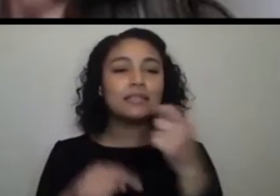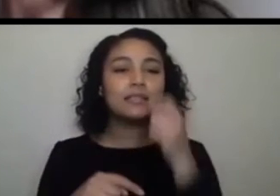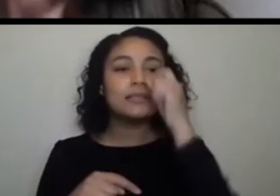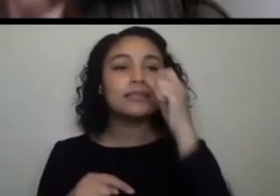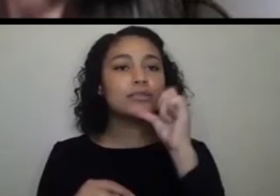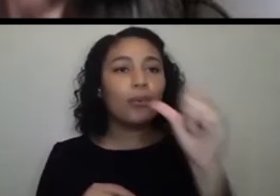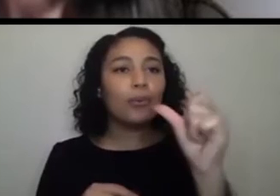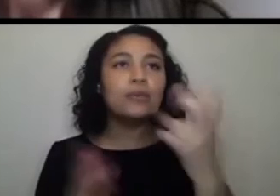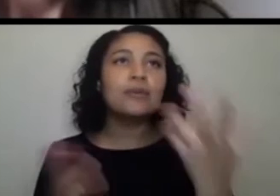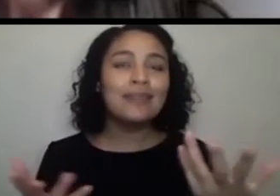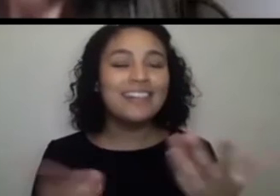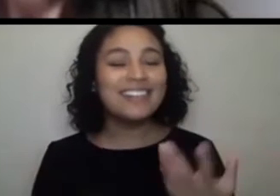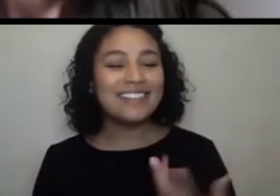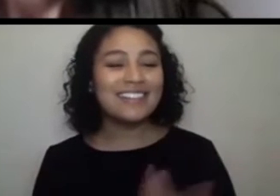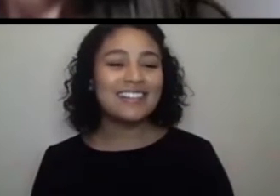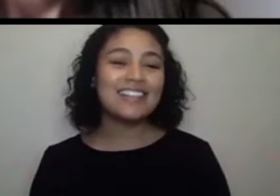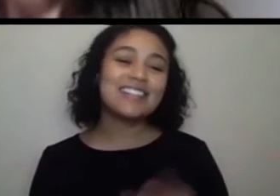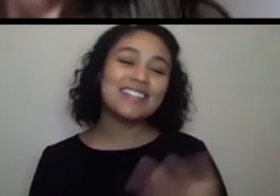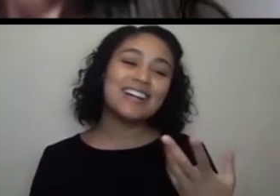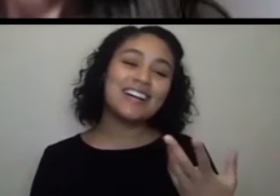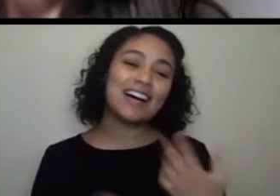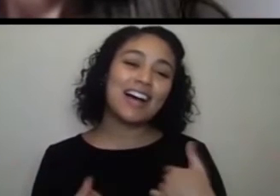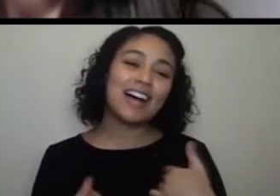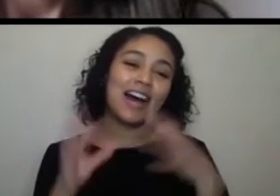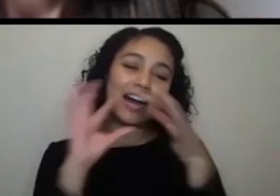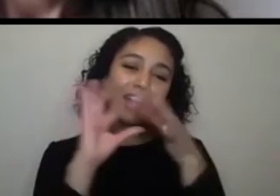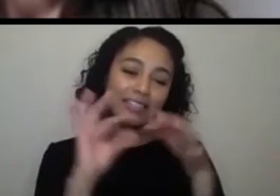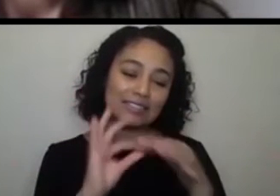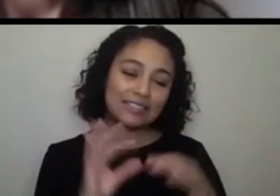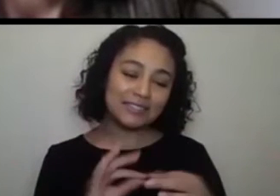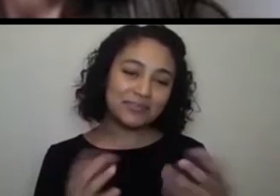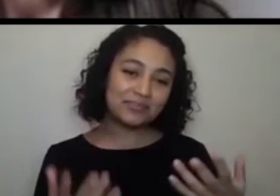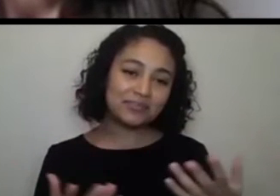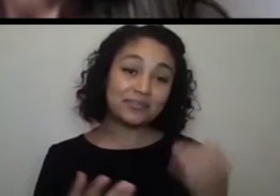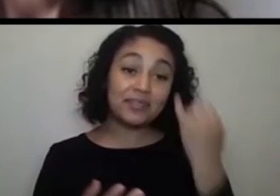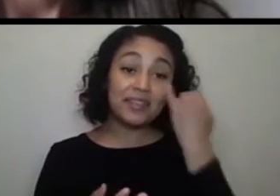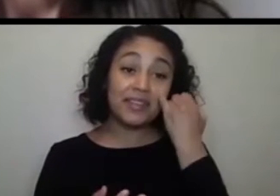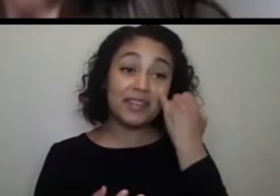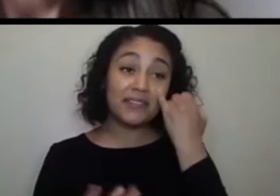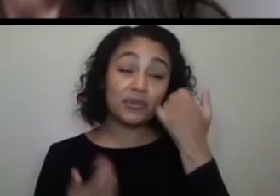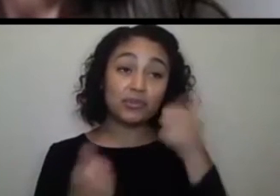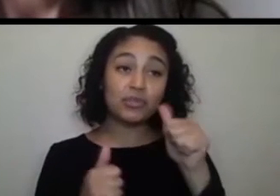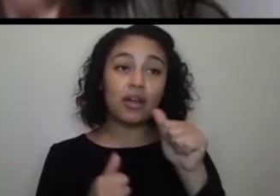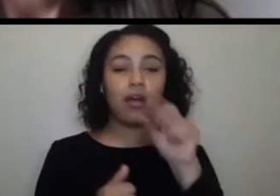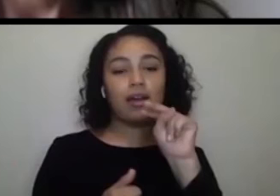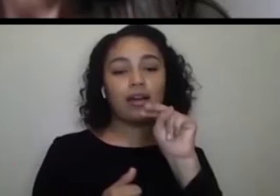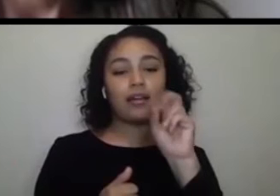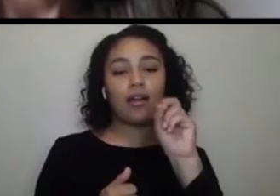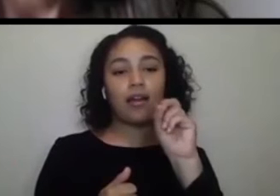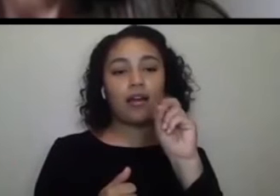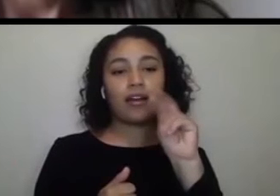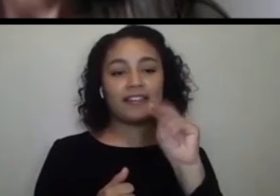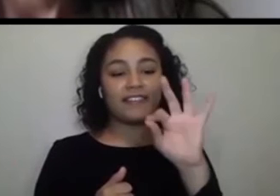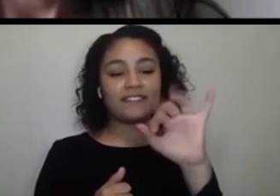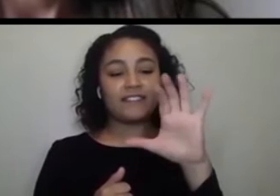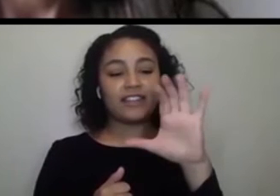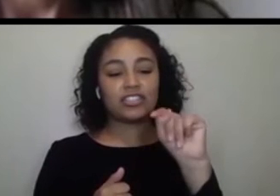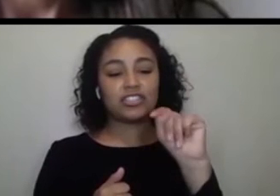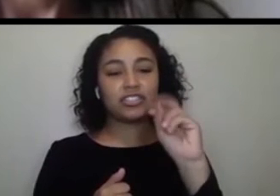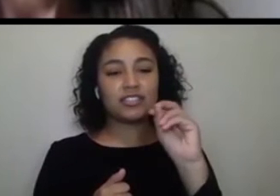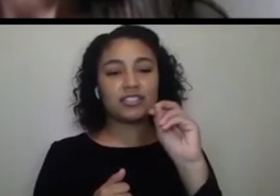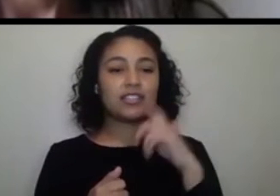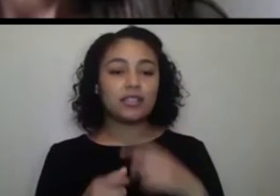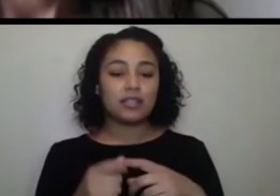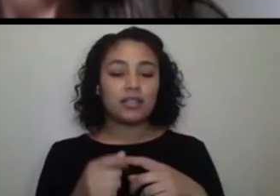would say, if a couple of my experience, if you go on the Nonfiction Minute, you discover how you can put out a candle flame